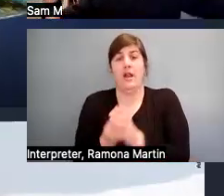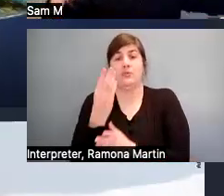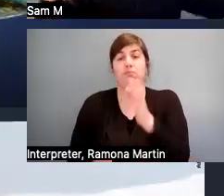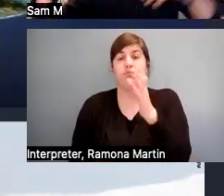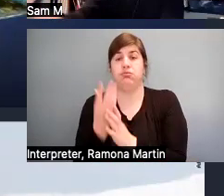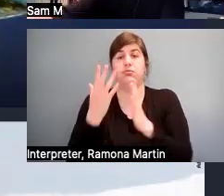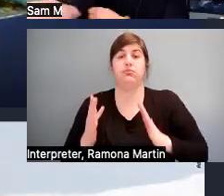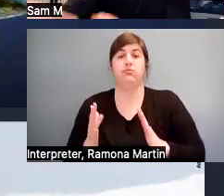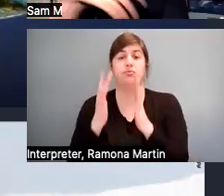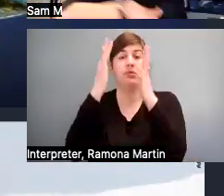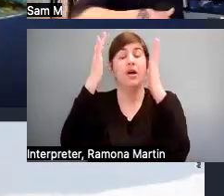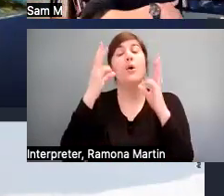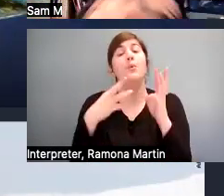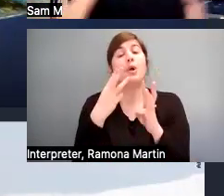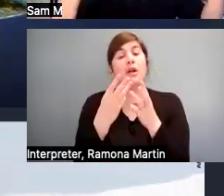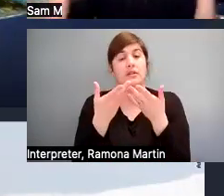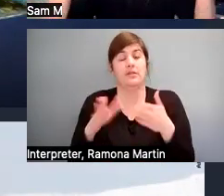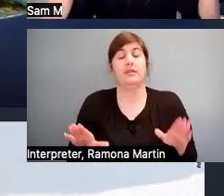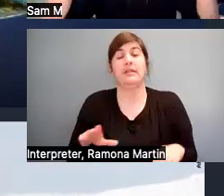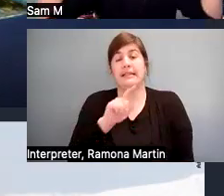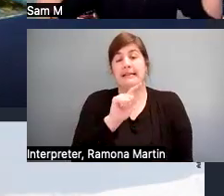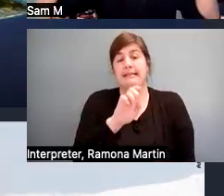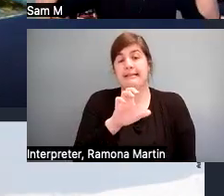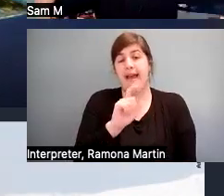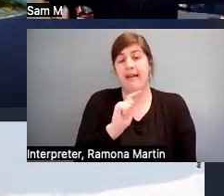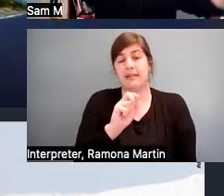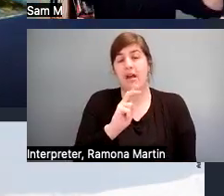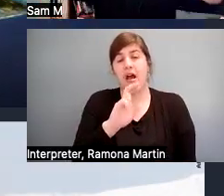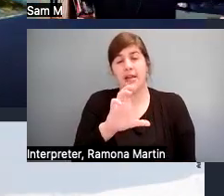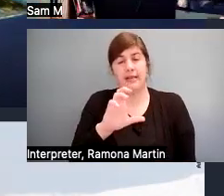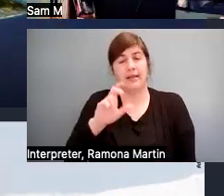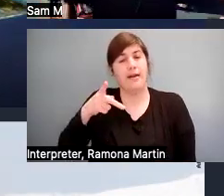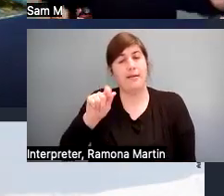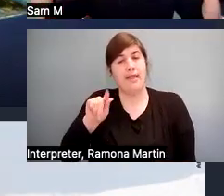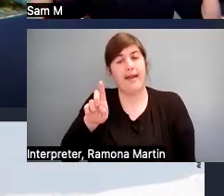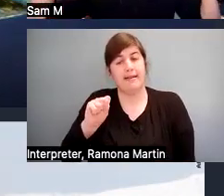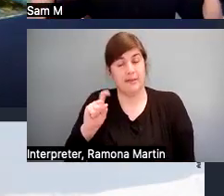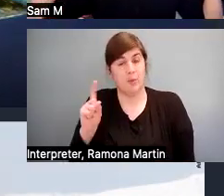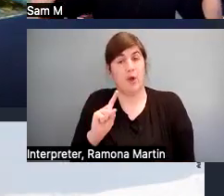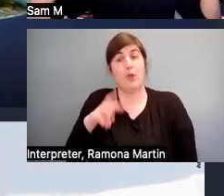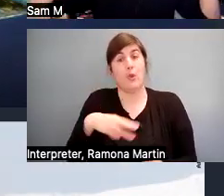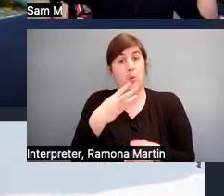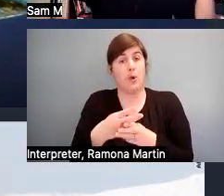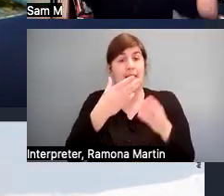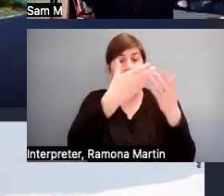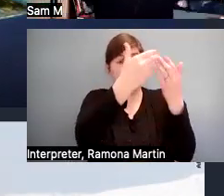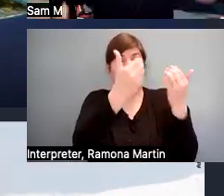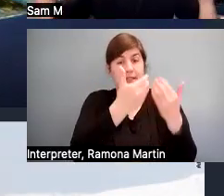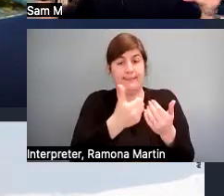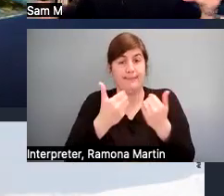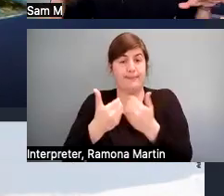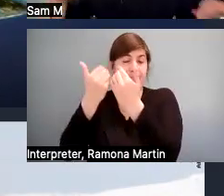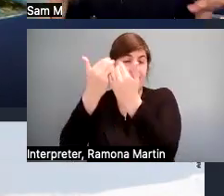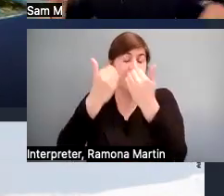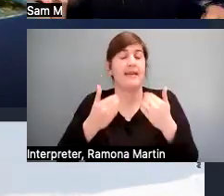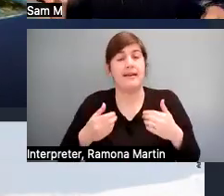is divided into tectonic plates. These are areas where the world has been split up into plates that move